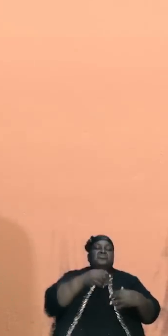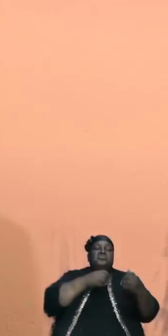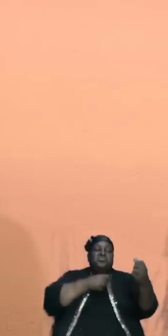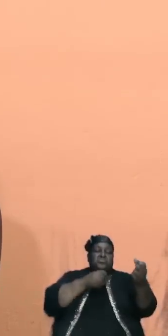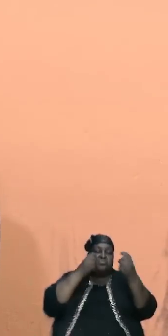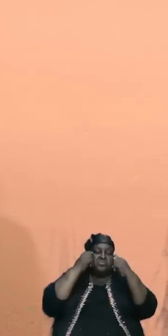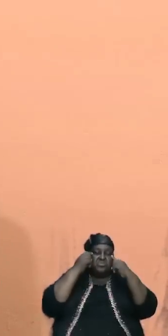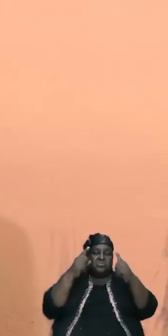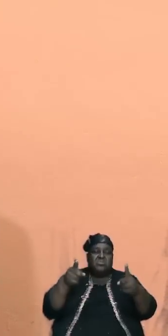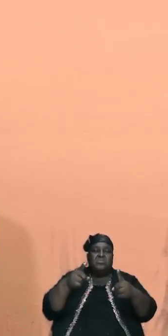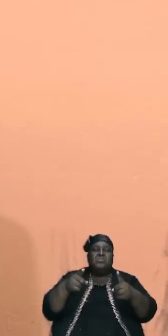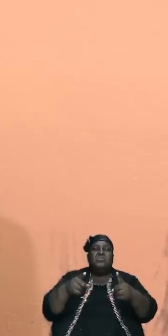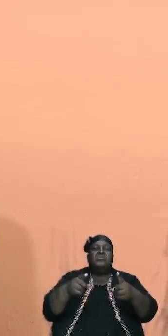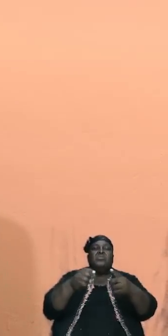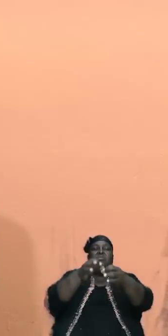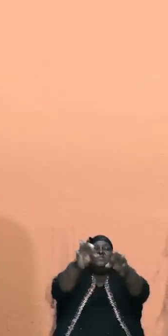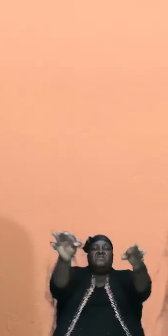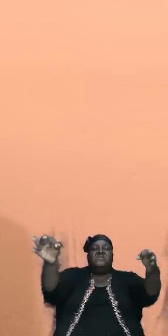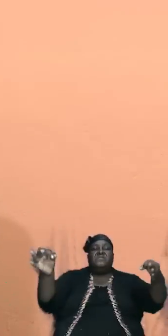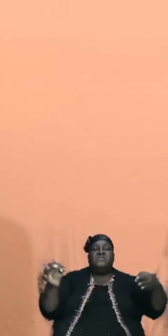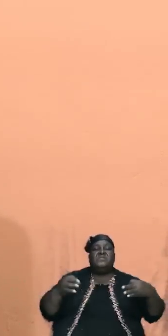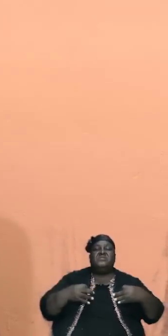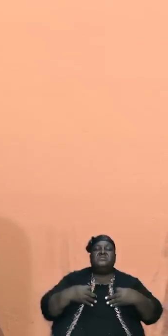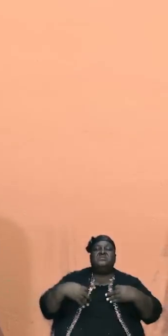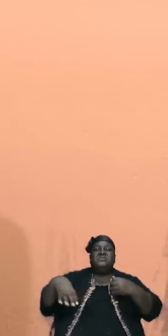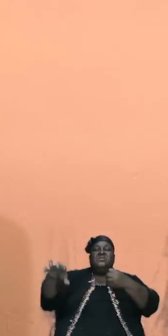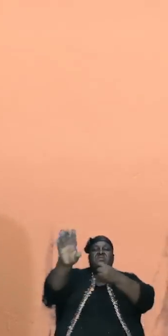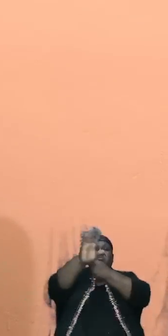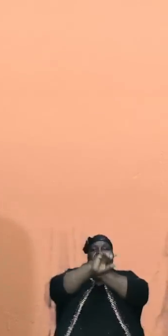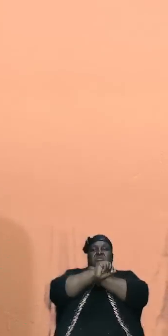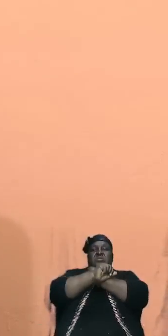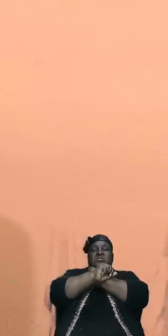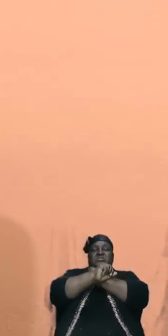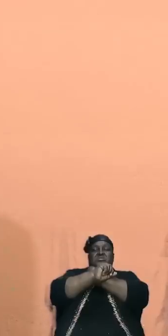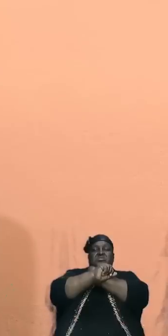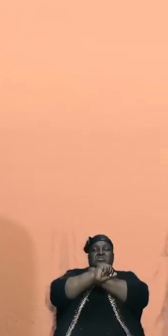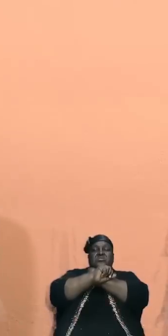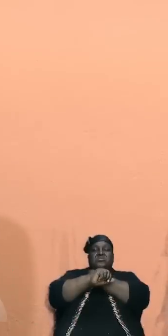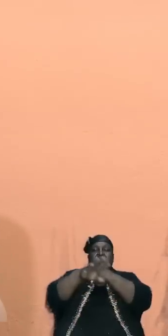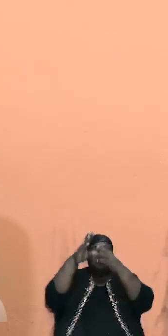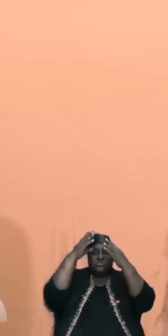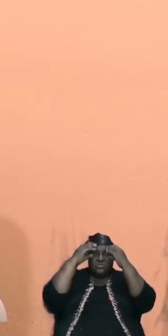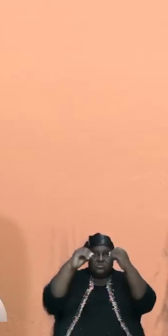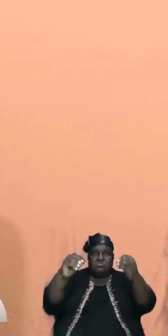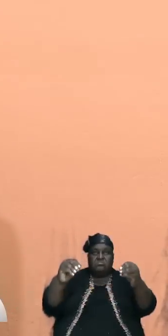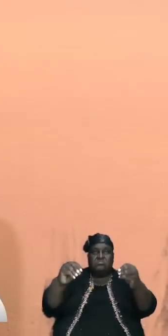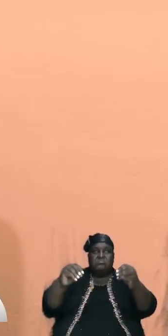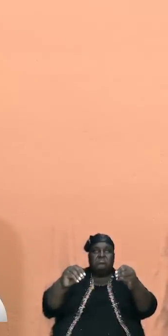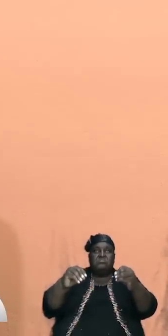that fence of protection against all the teachings and the philosophies that exist.